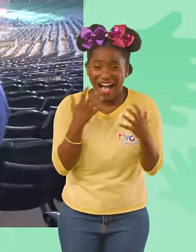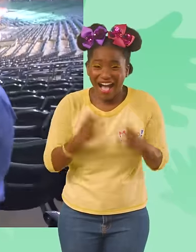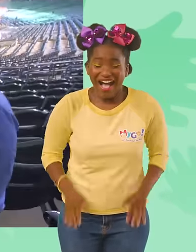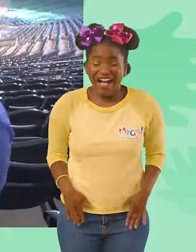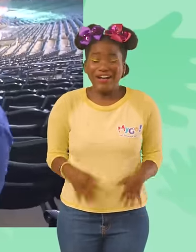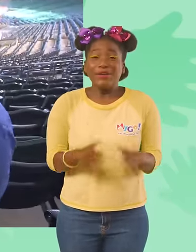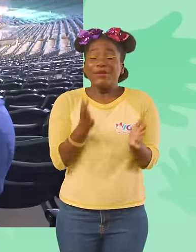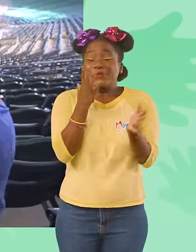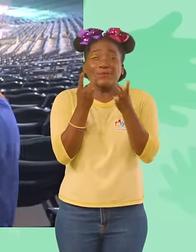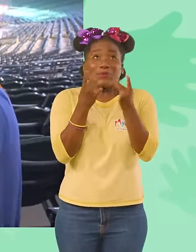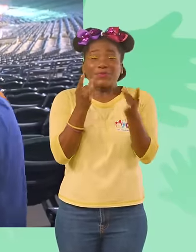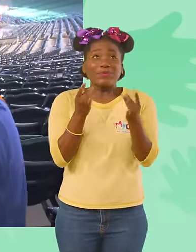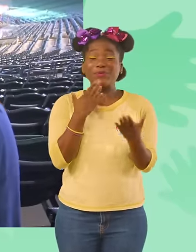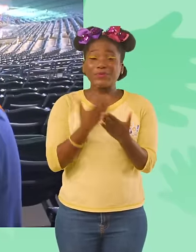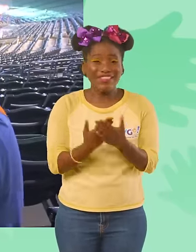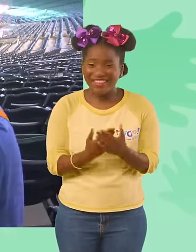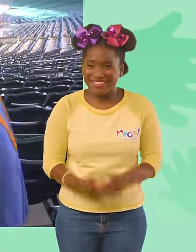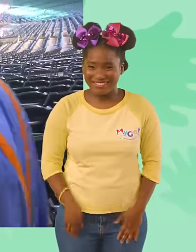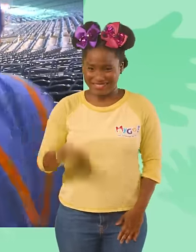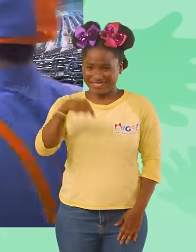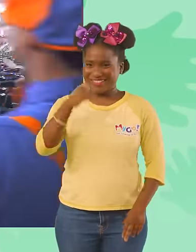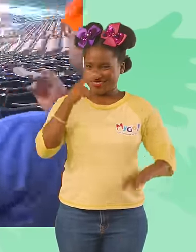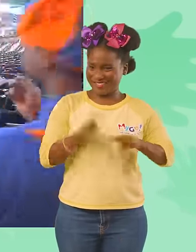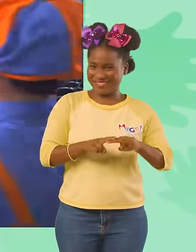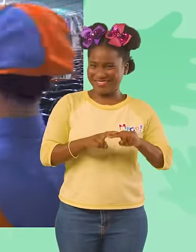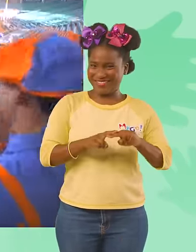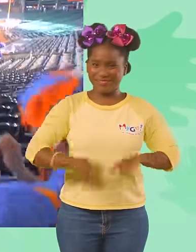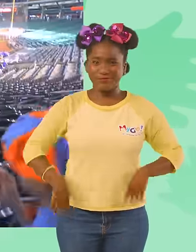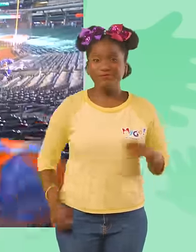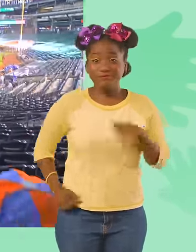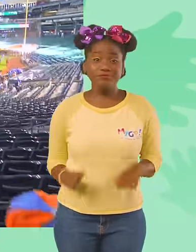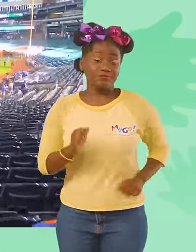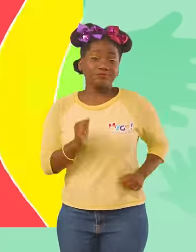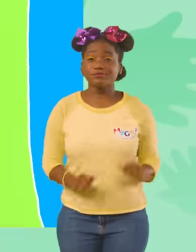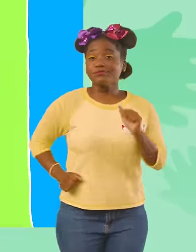Whoa! That's so good. This is gonna be fun.